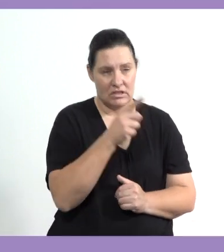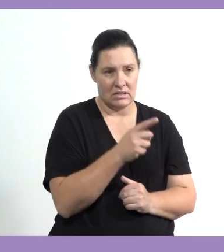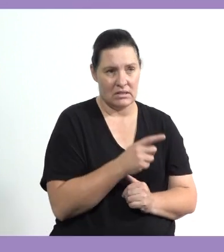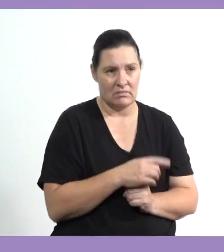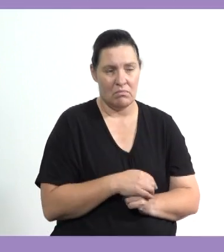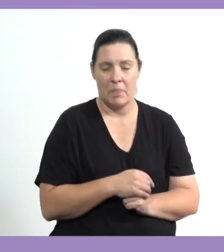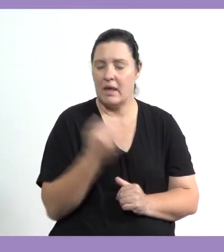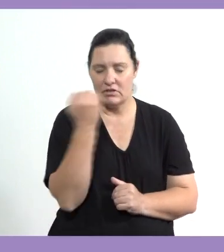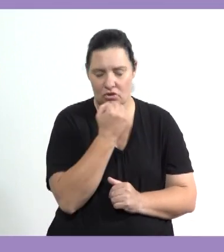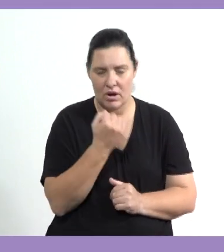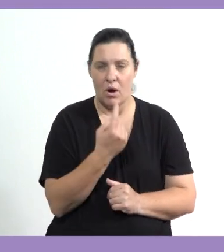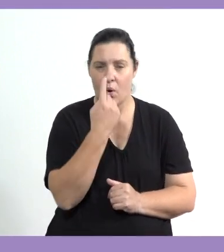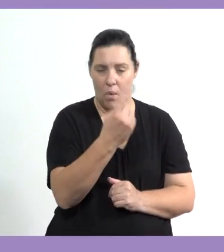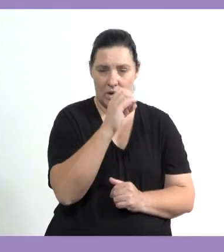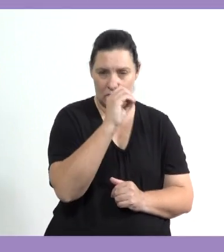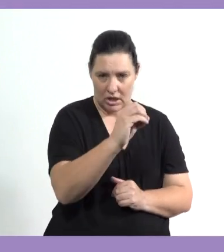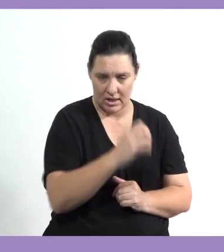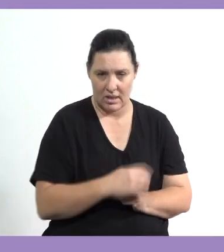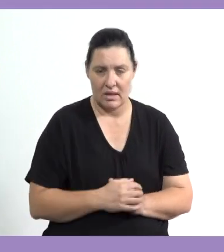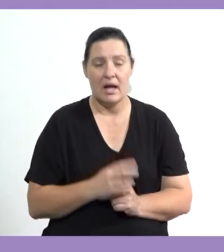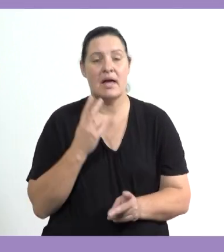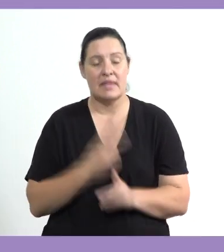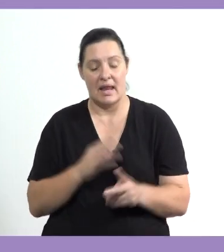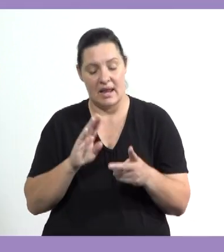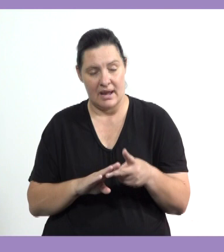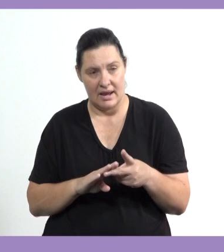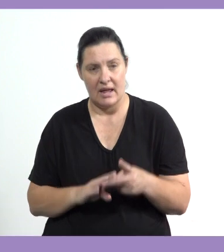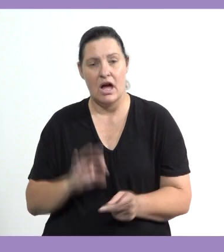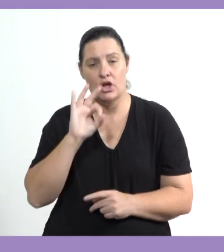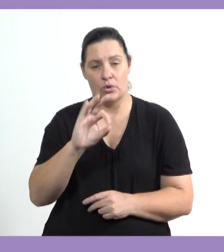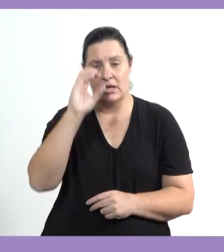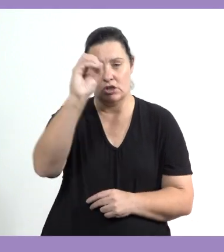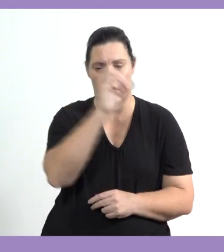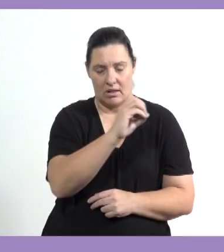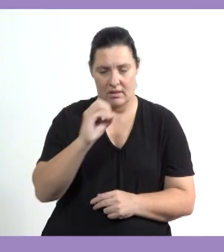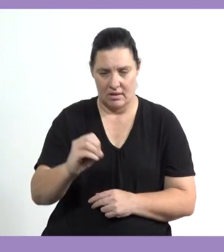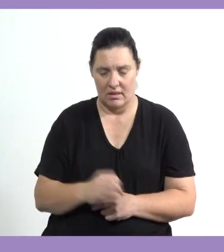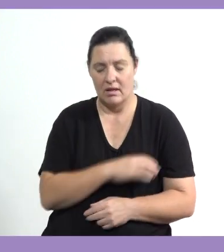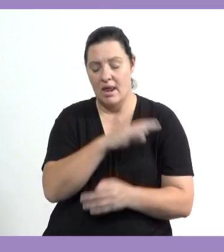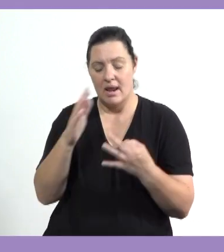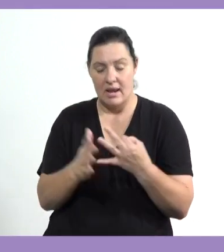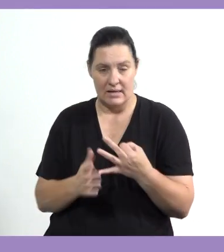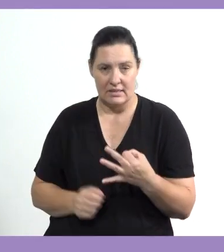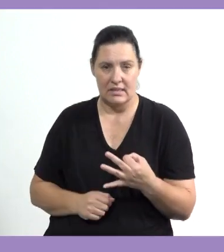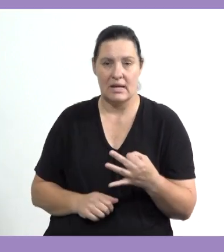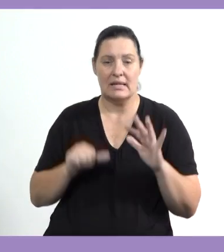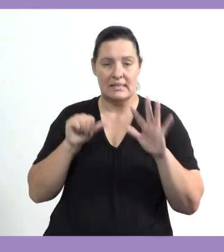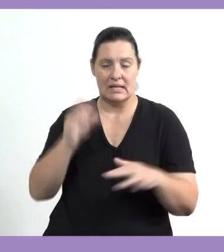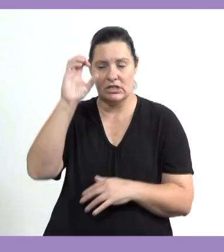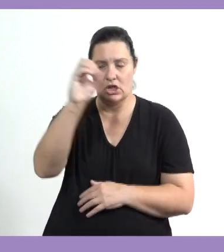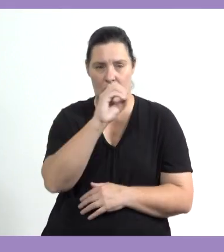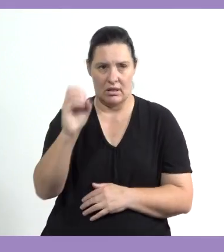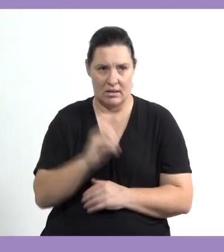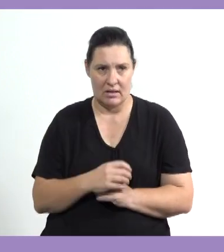is 1 circle. Then the next one we have 3 circles. And then the next one we have